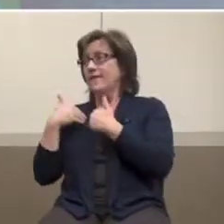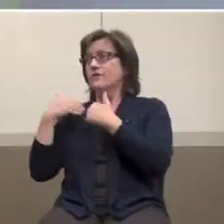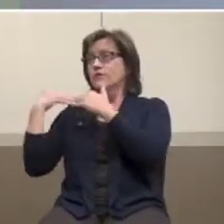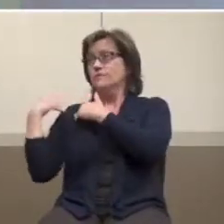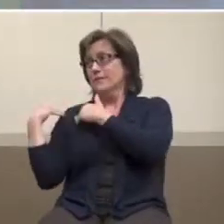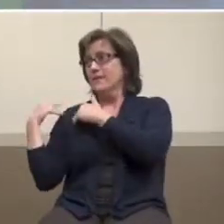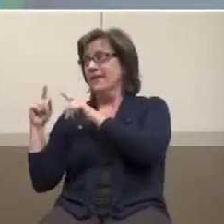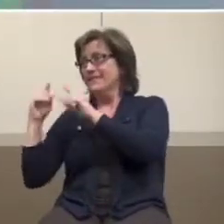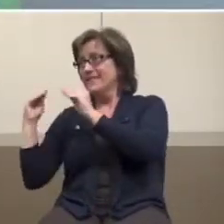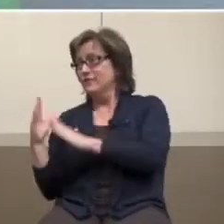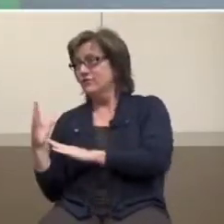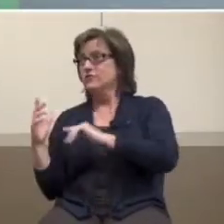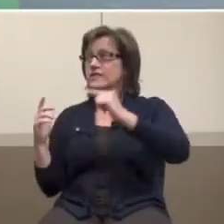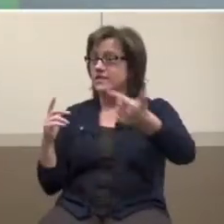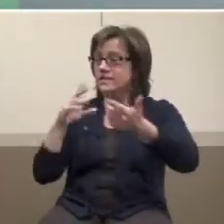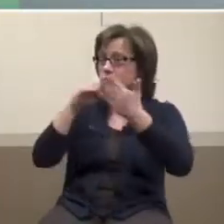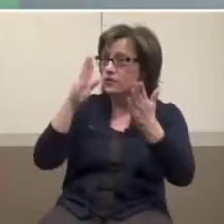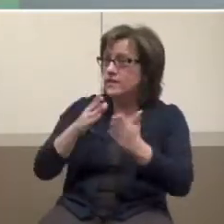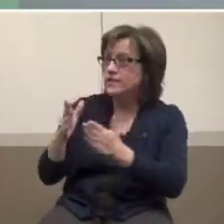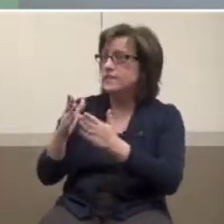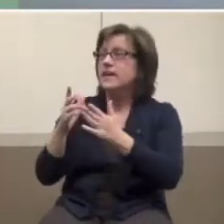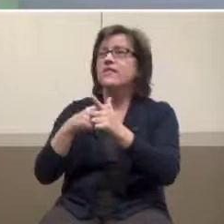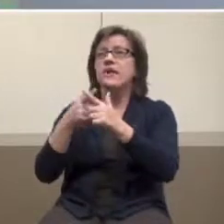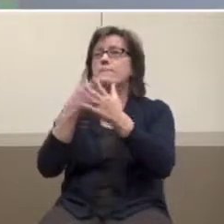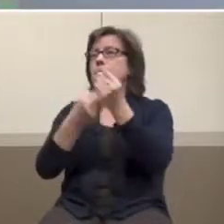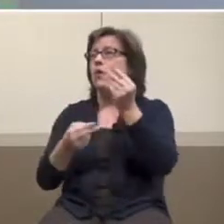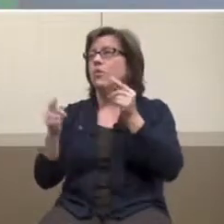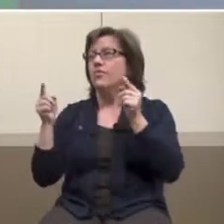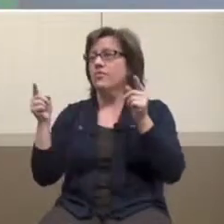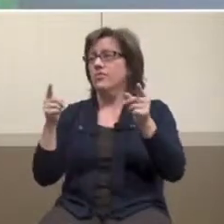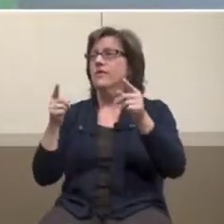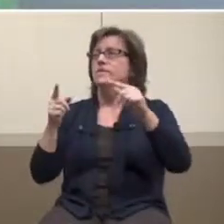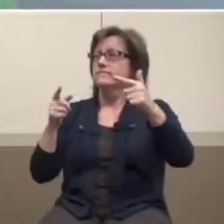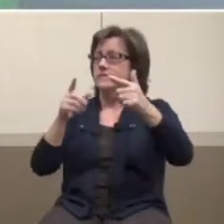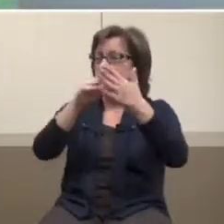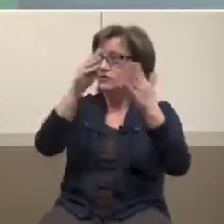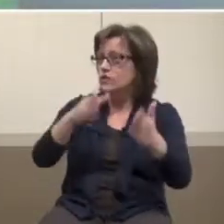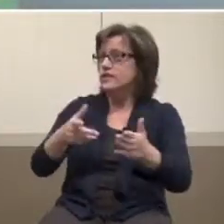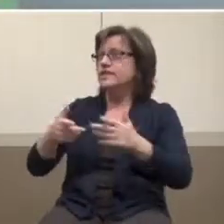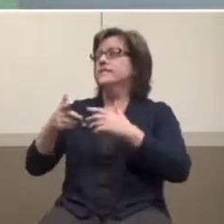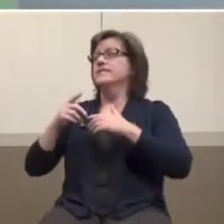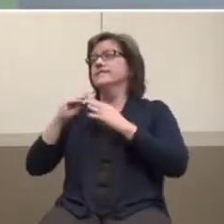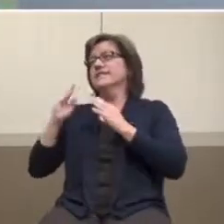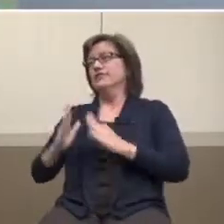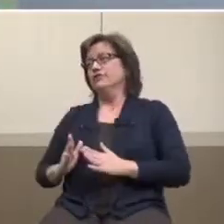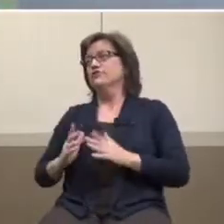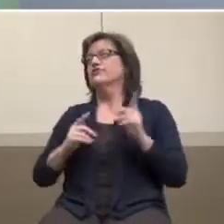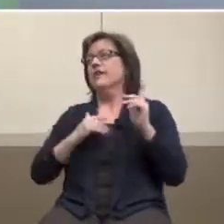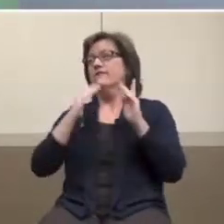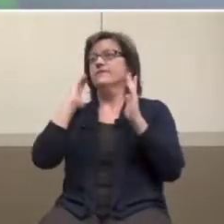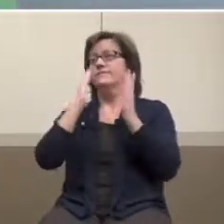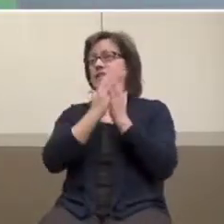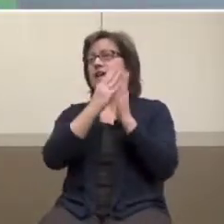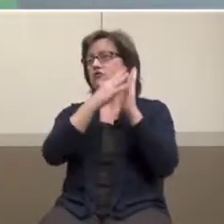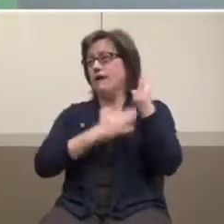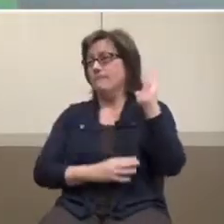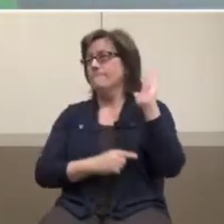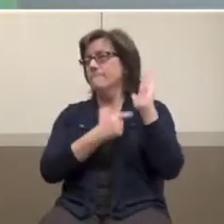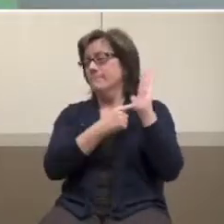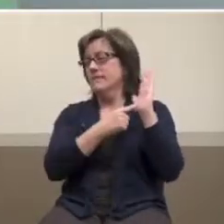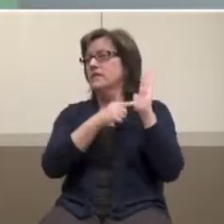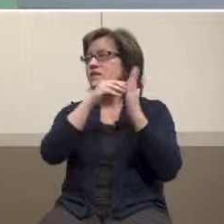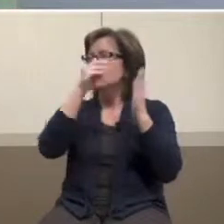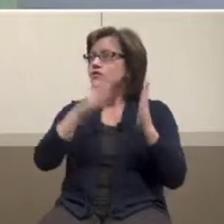and there's some that kind of go for both of us. So we had a Venn diagram and we just had the students list what are